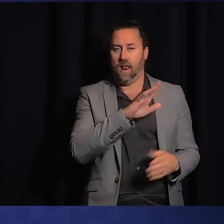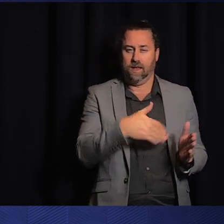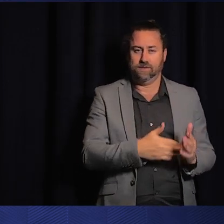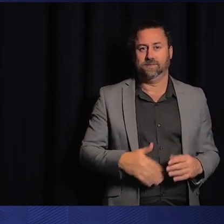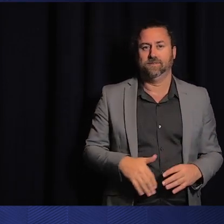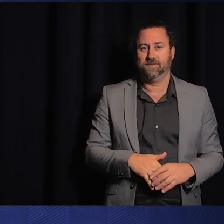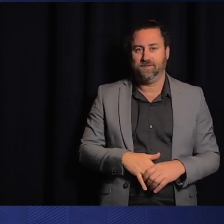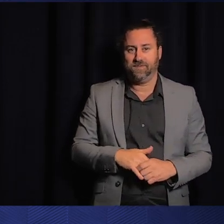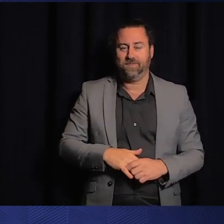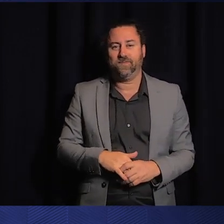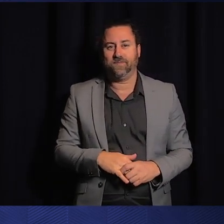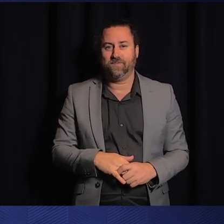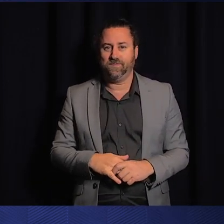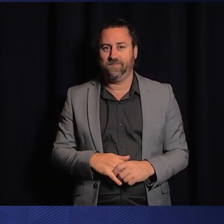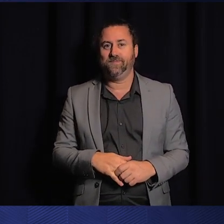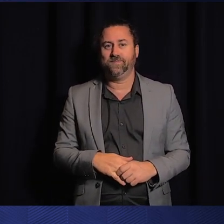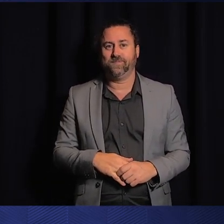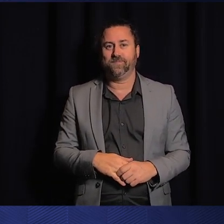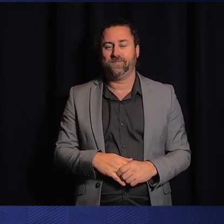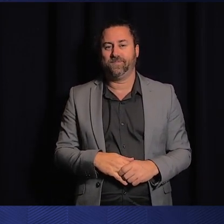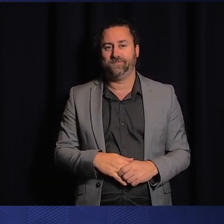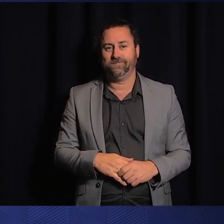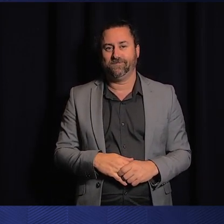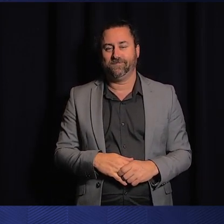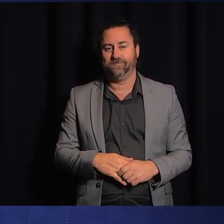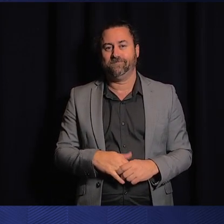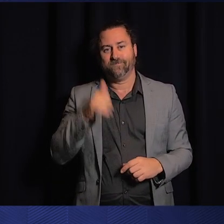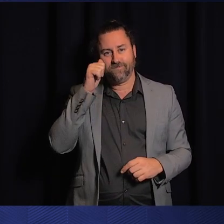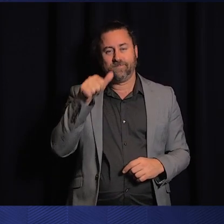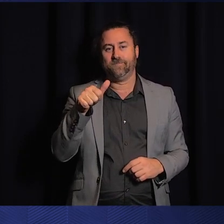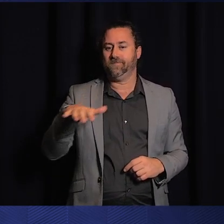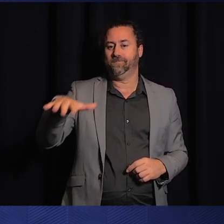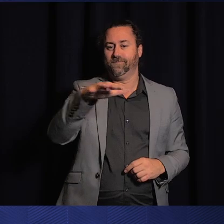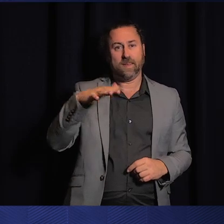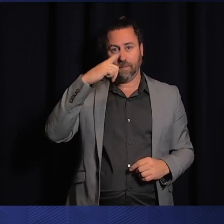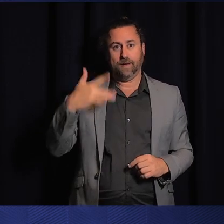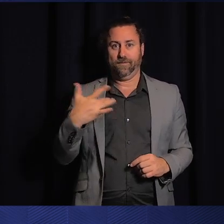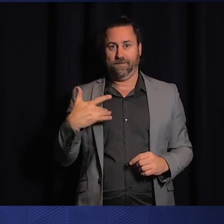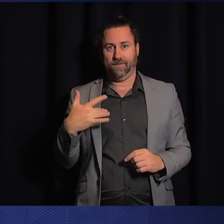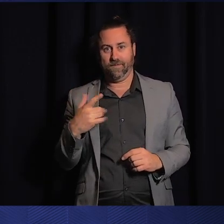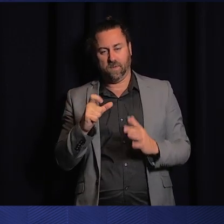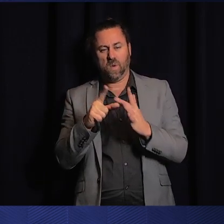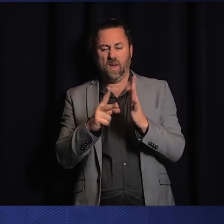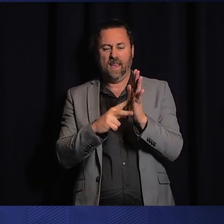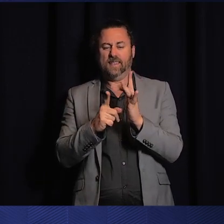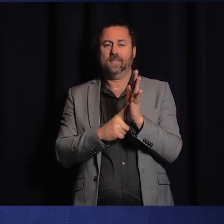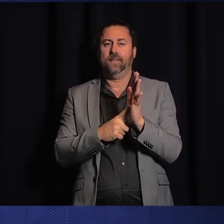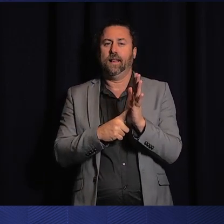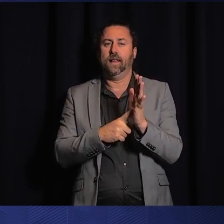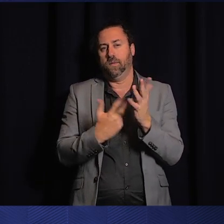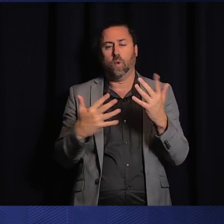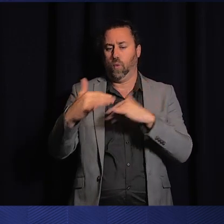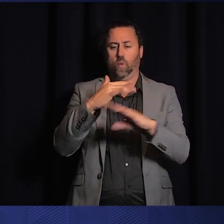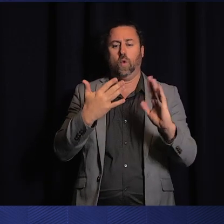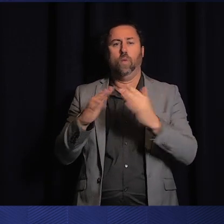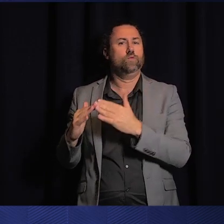will have more to say than I. But when it comes to the participation of civil society, of course, there are many ways that civil society organizations can